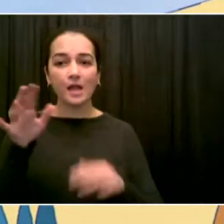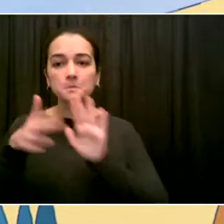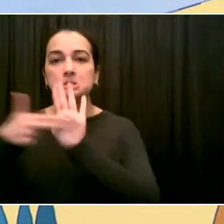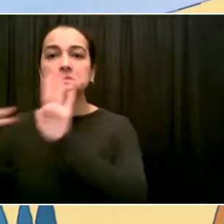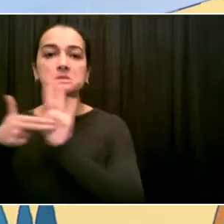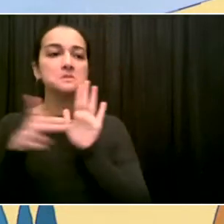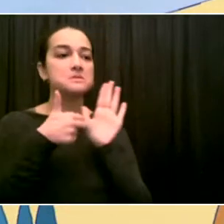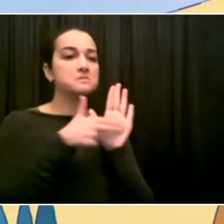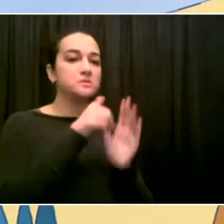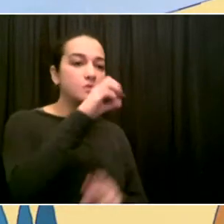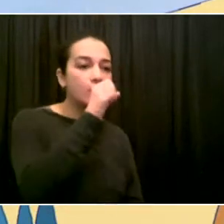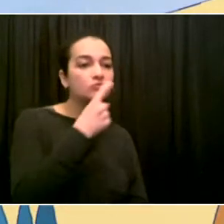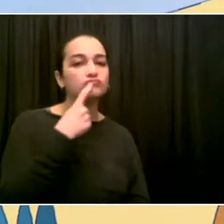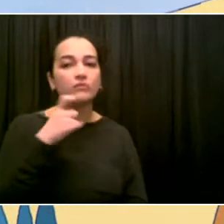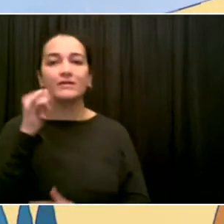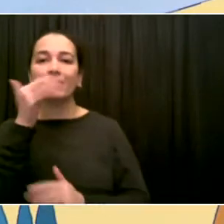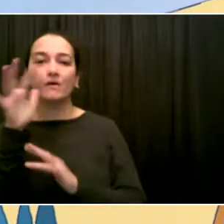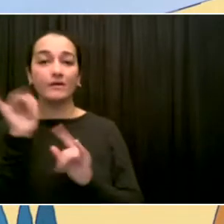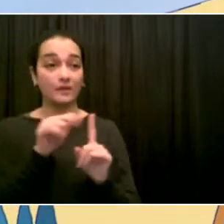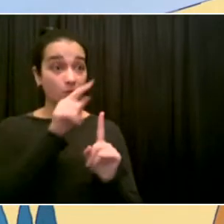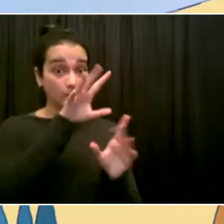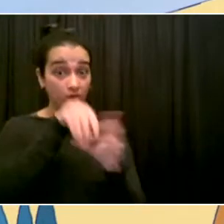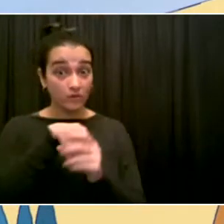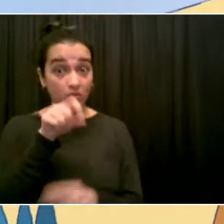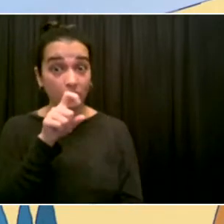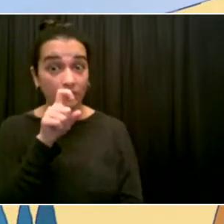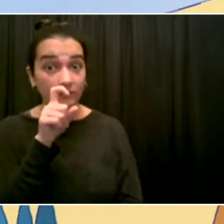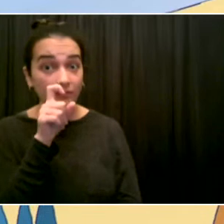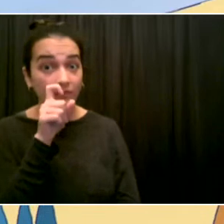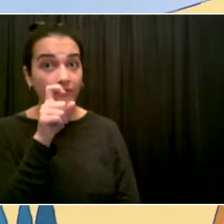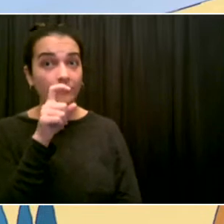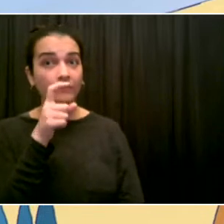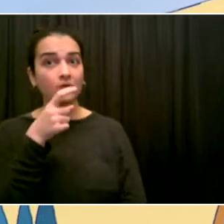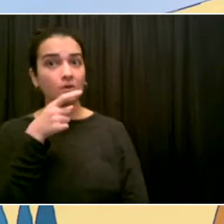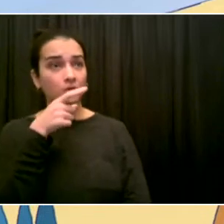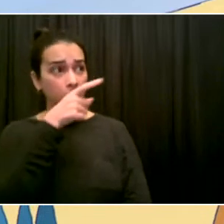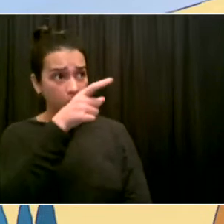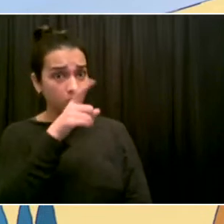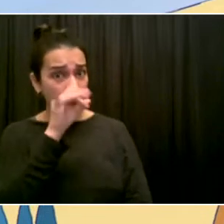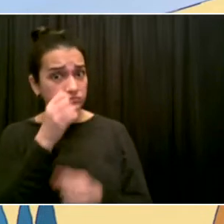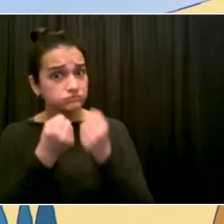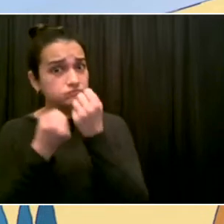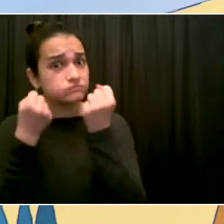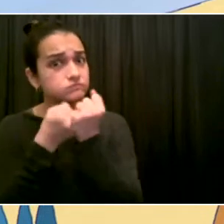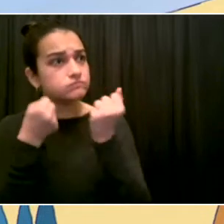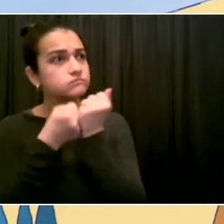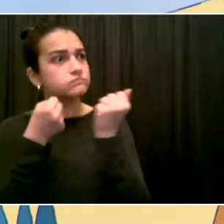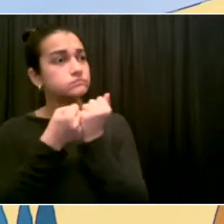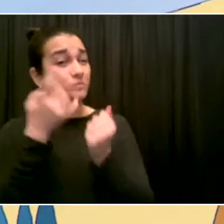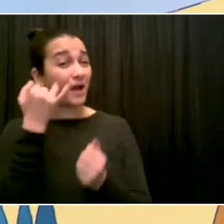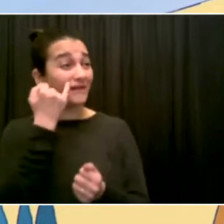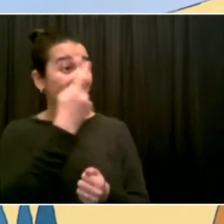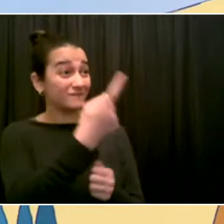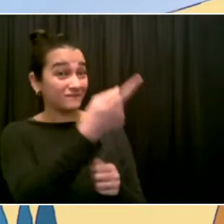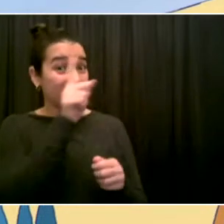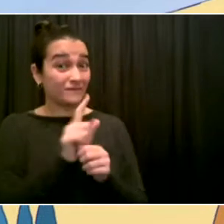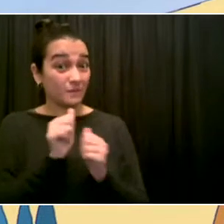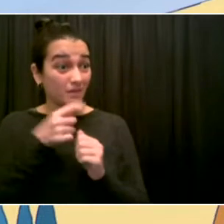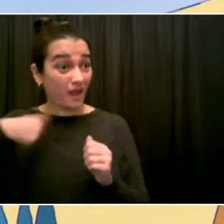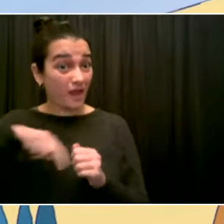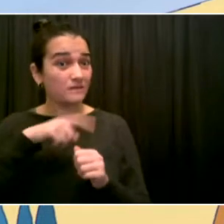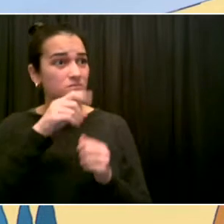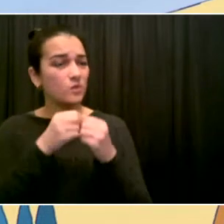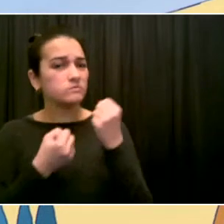more forcefully and publicly against the governor? Ruvain, I feel I stood up forcefully and publicly against the governor many times, starting